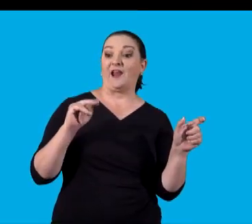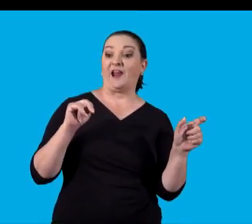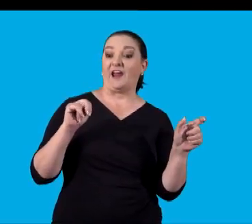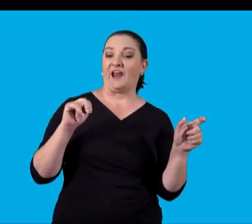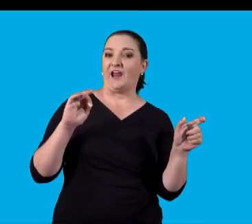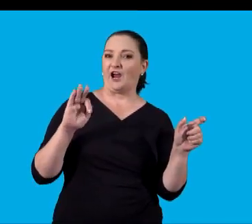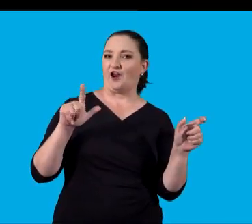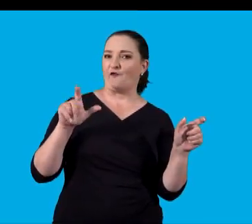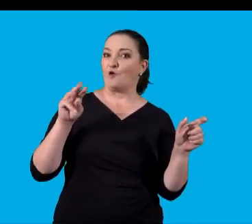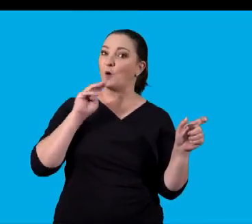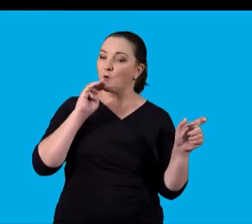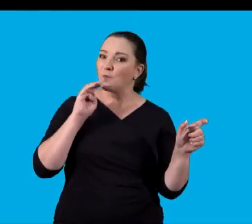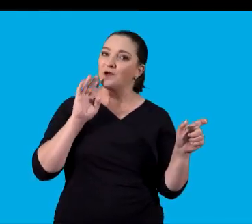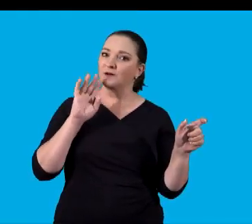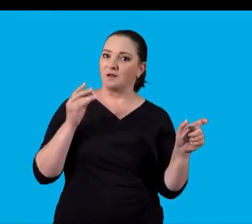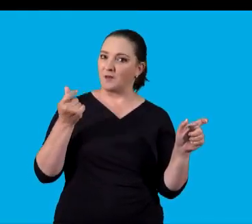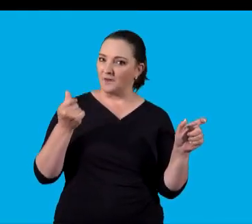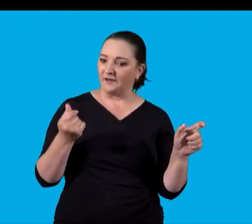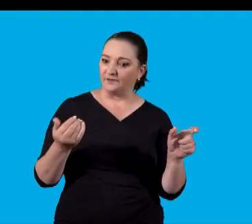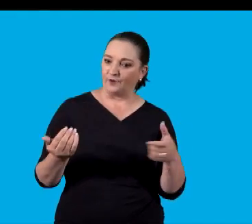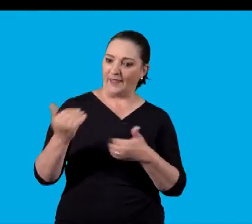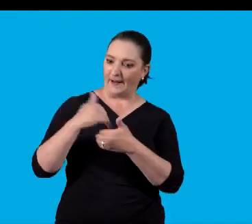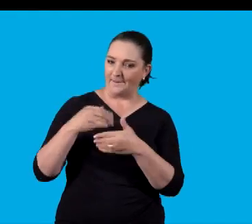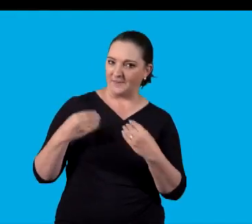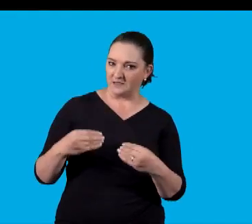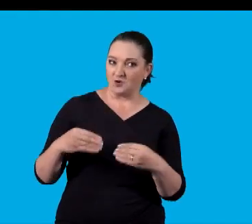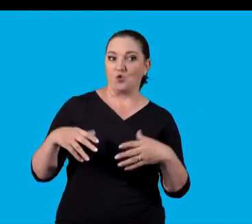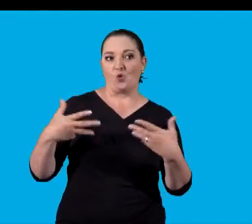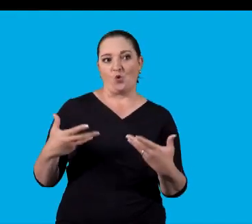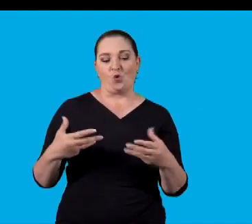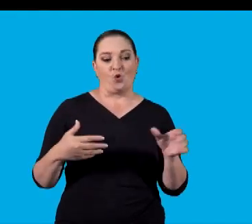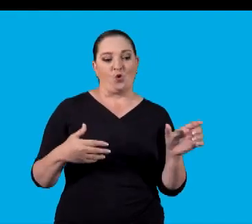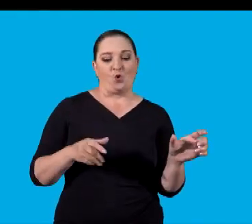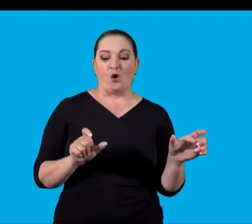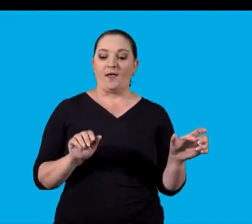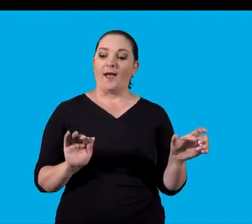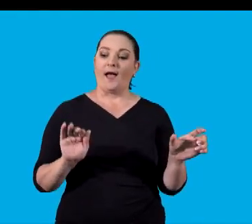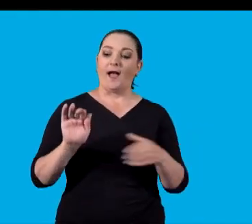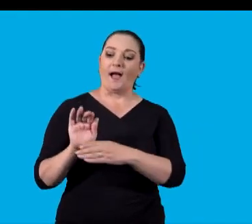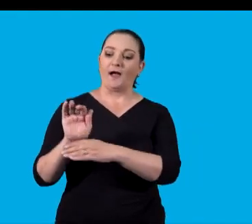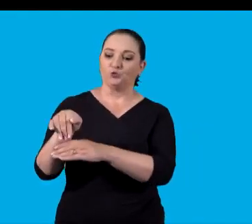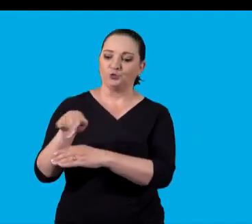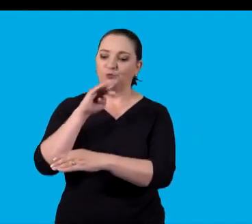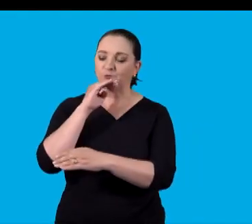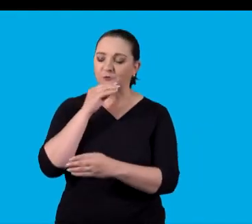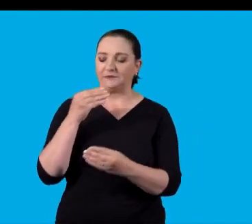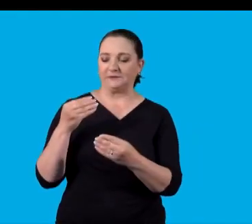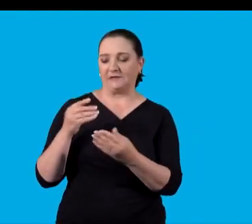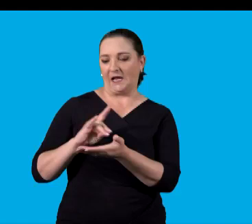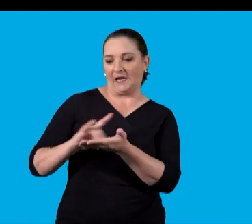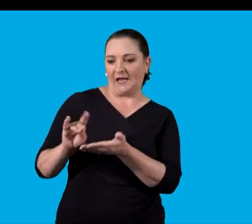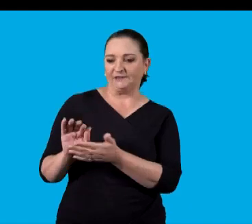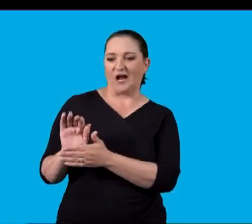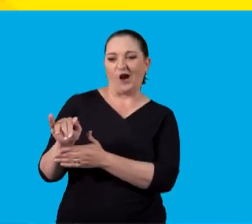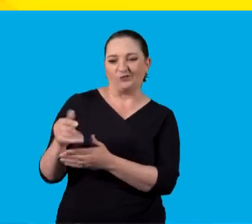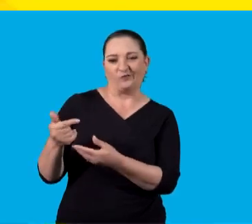from its operations. And cash outflow, the money that a business spends over its expenses. We're